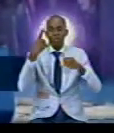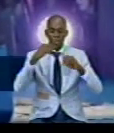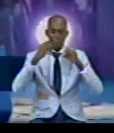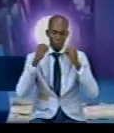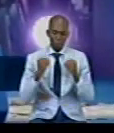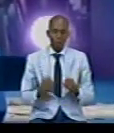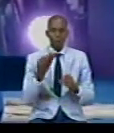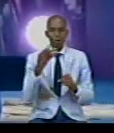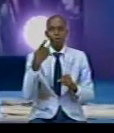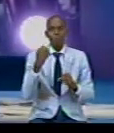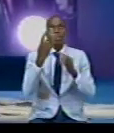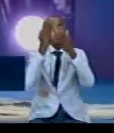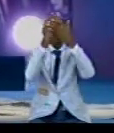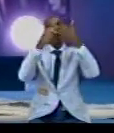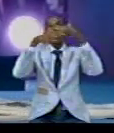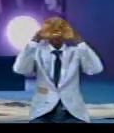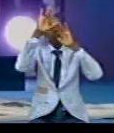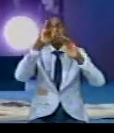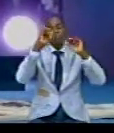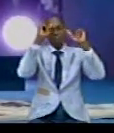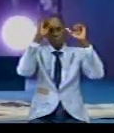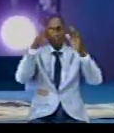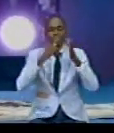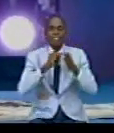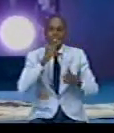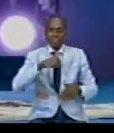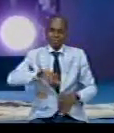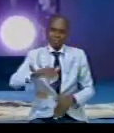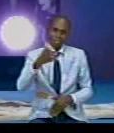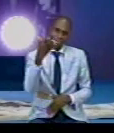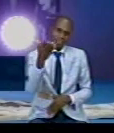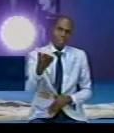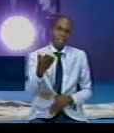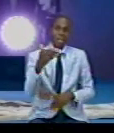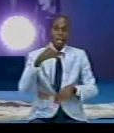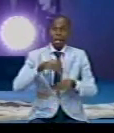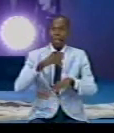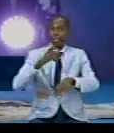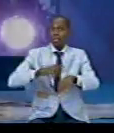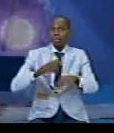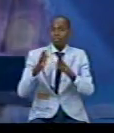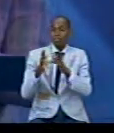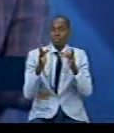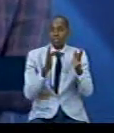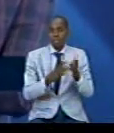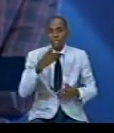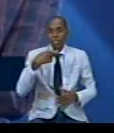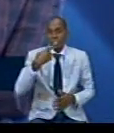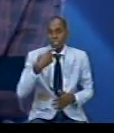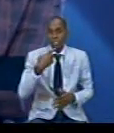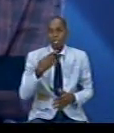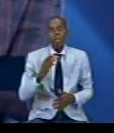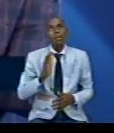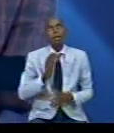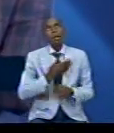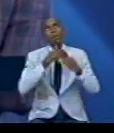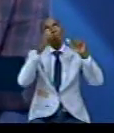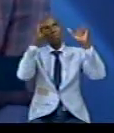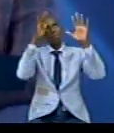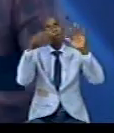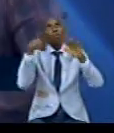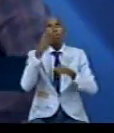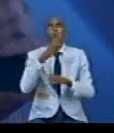is still there. At the time Jesus spoke, a Father which art in